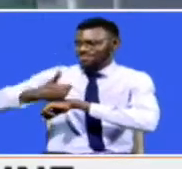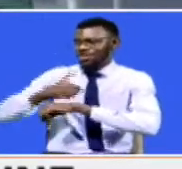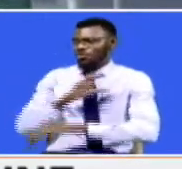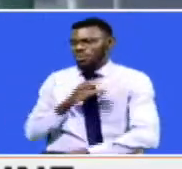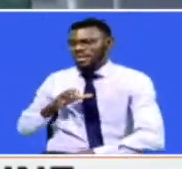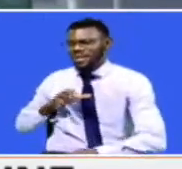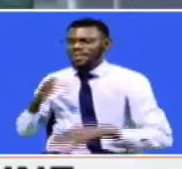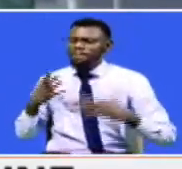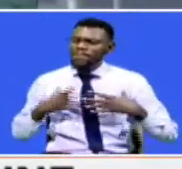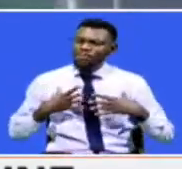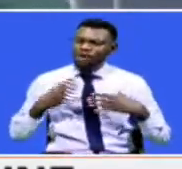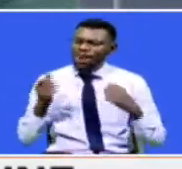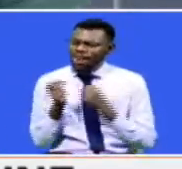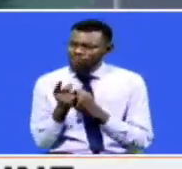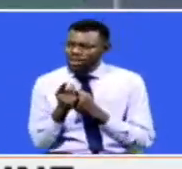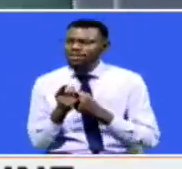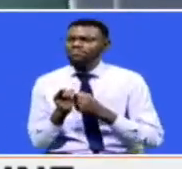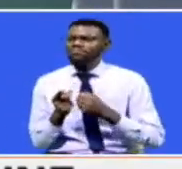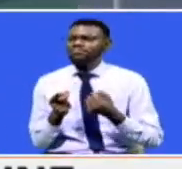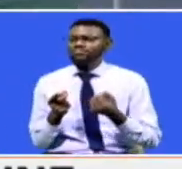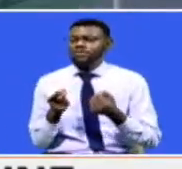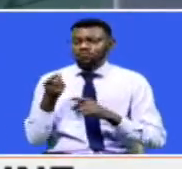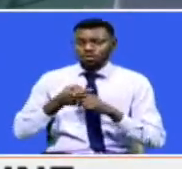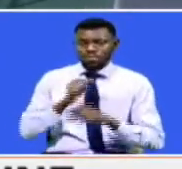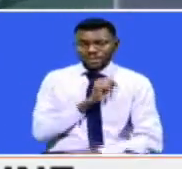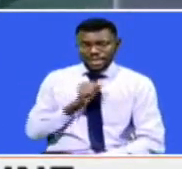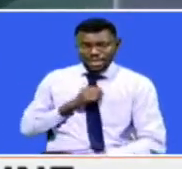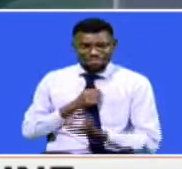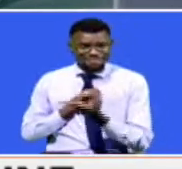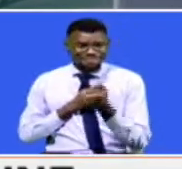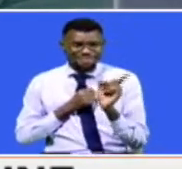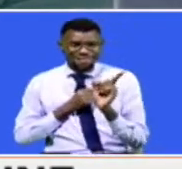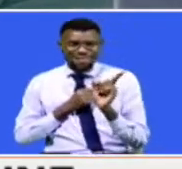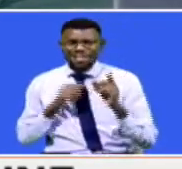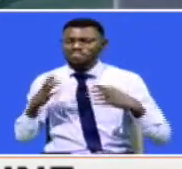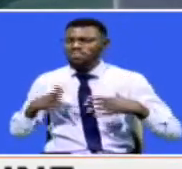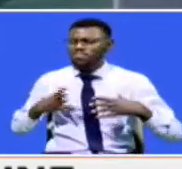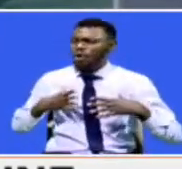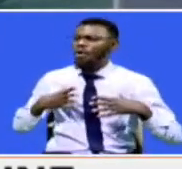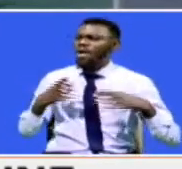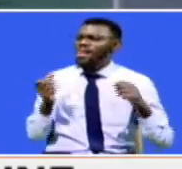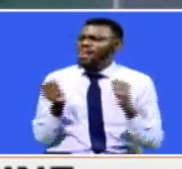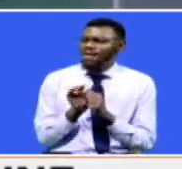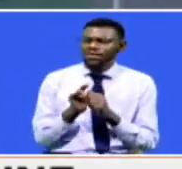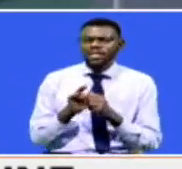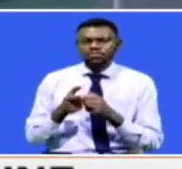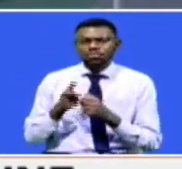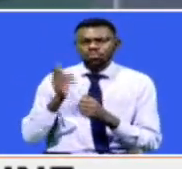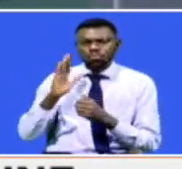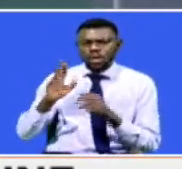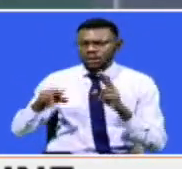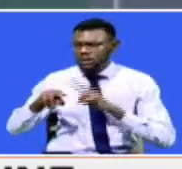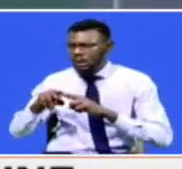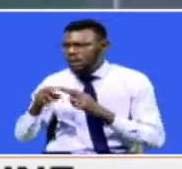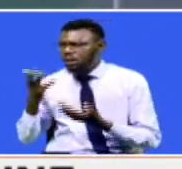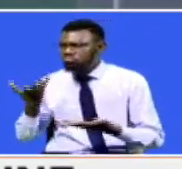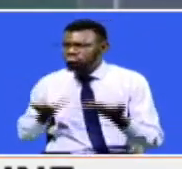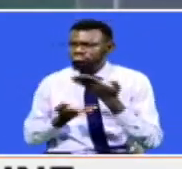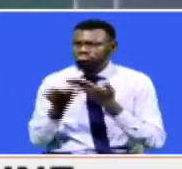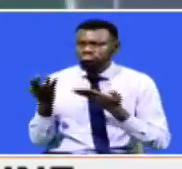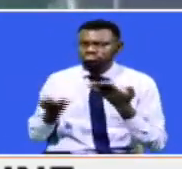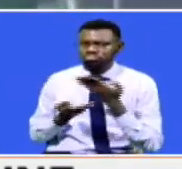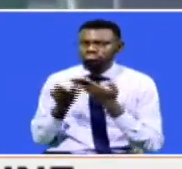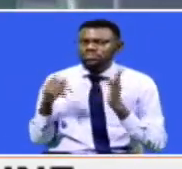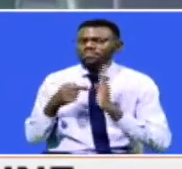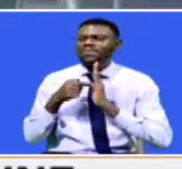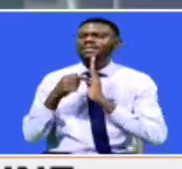persons, right, from the Senate. So this particular group of 11 persons will then sit down and look at for instance, let's